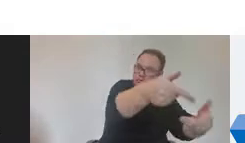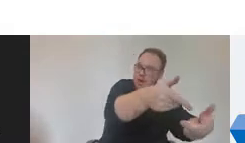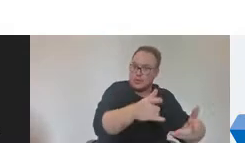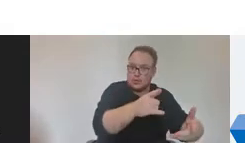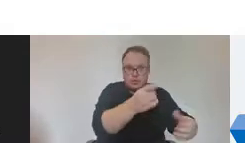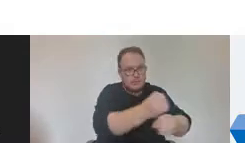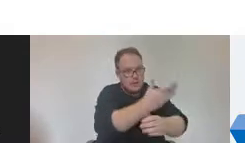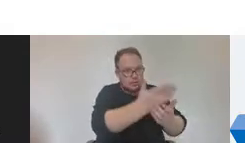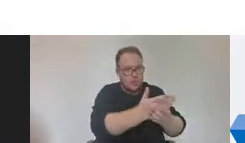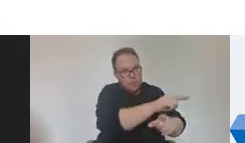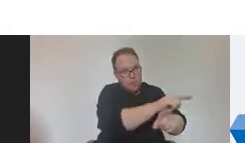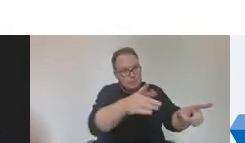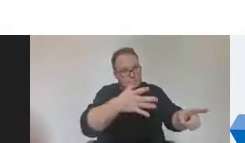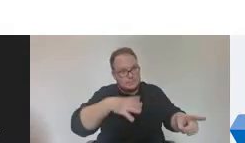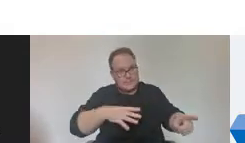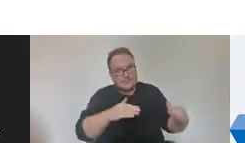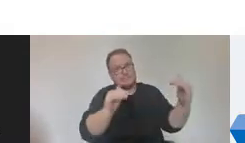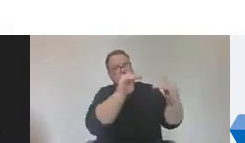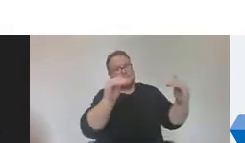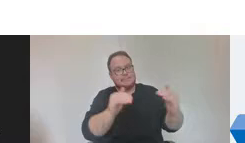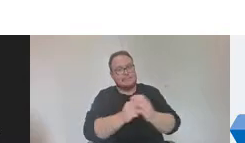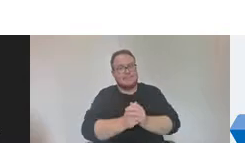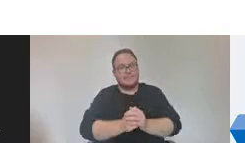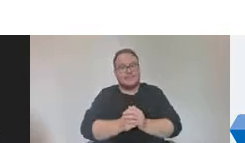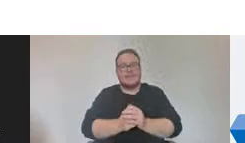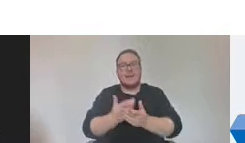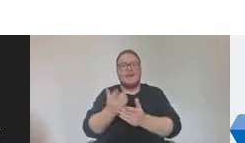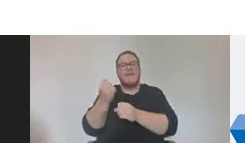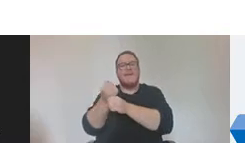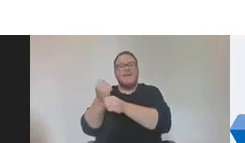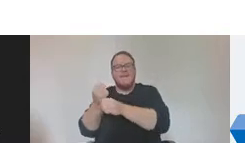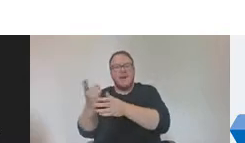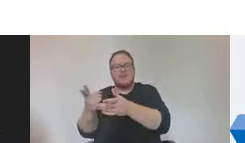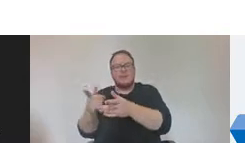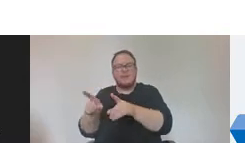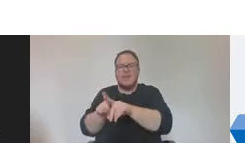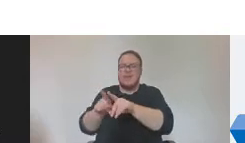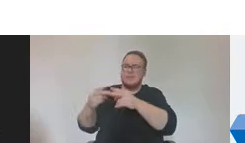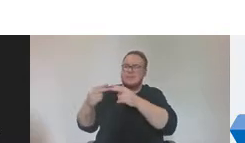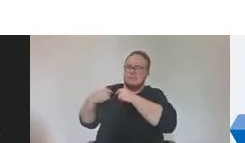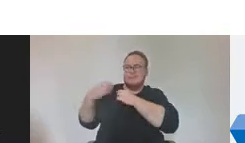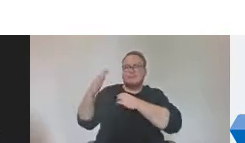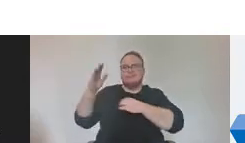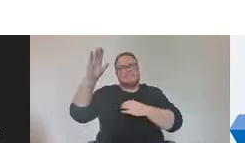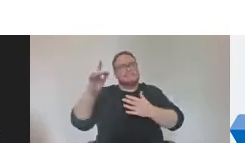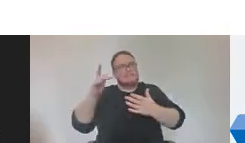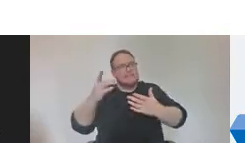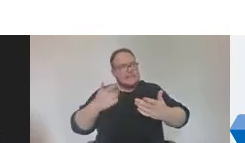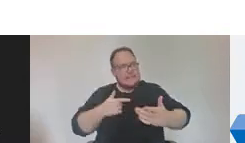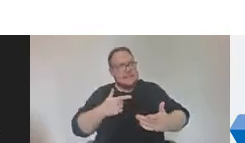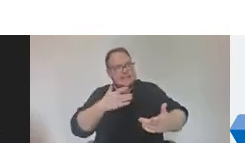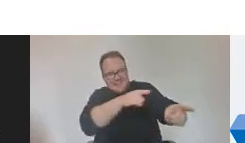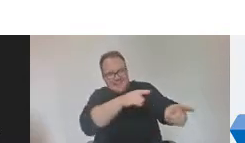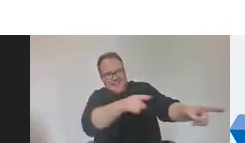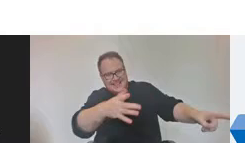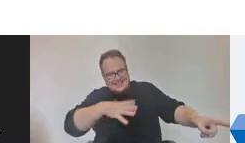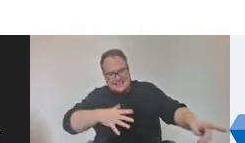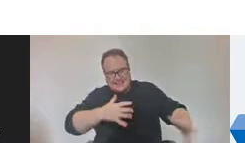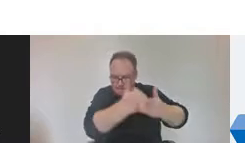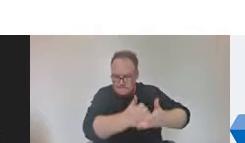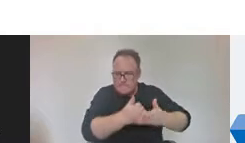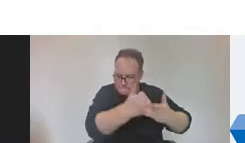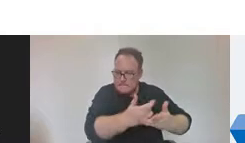about being accountable. That's about representing the people that we need to represent, and then actually